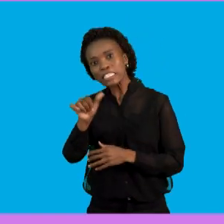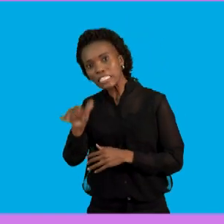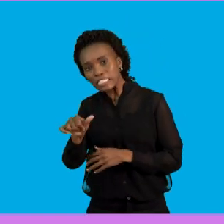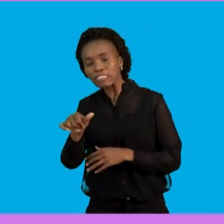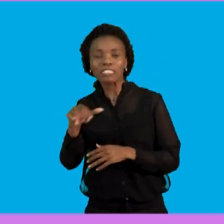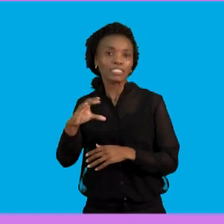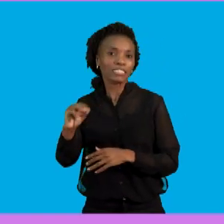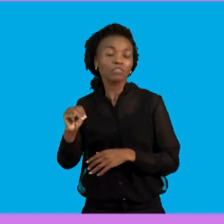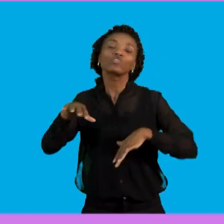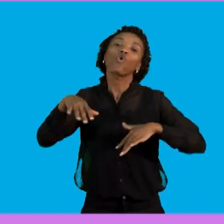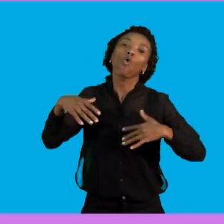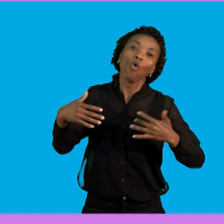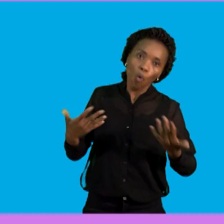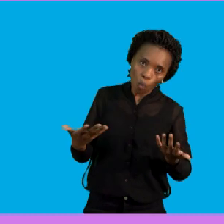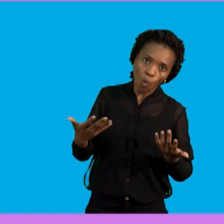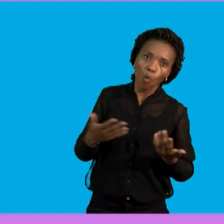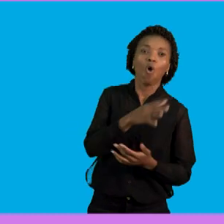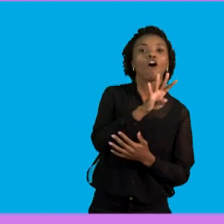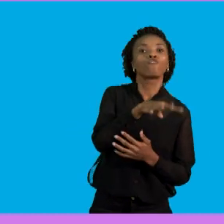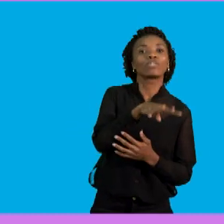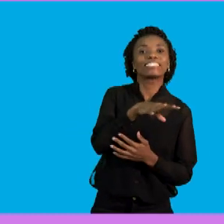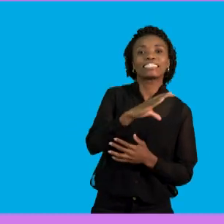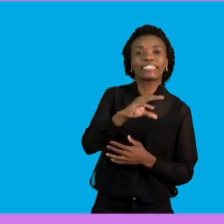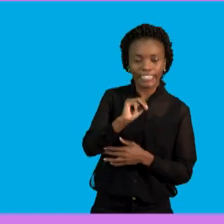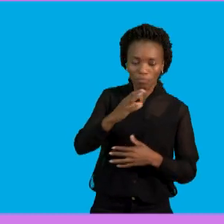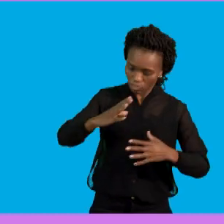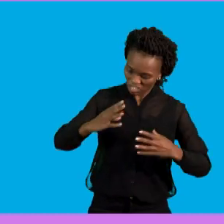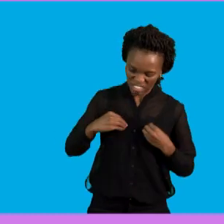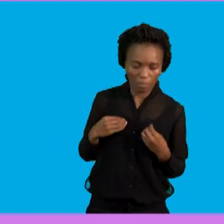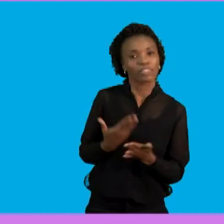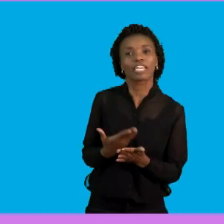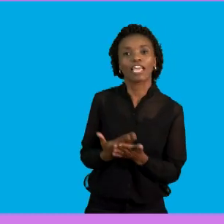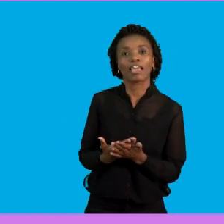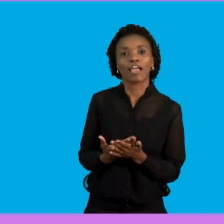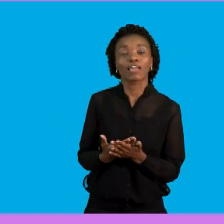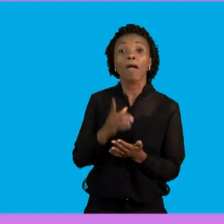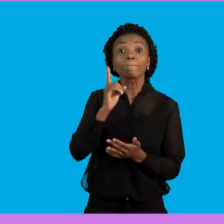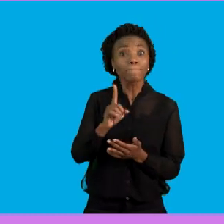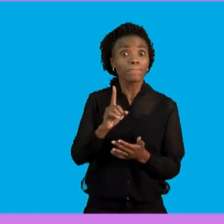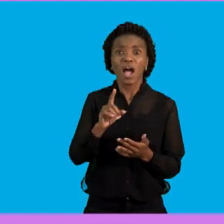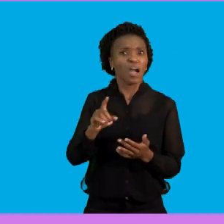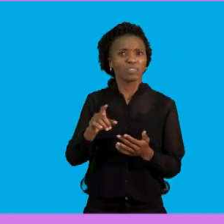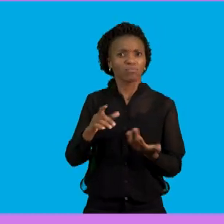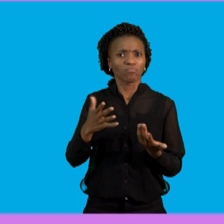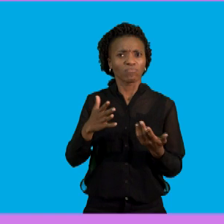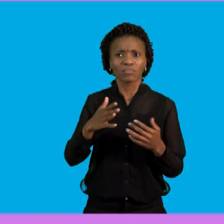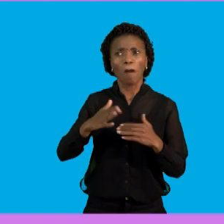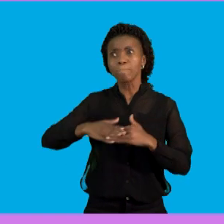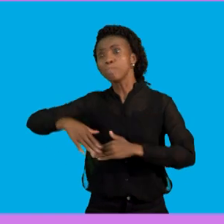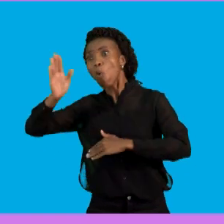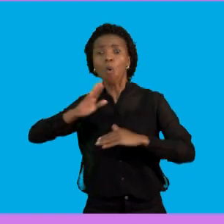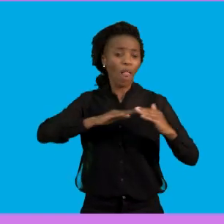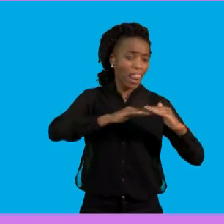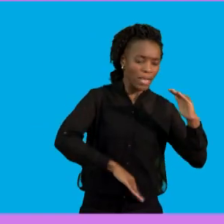be accepted will be 16 centimeters or 14